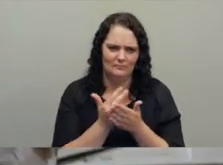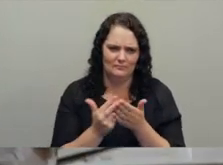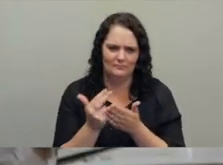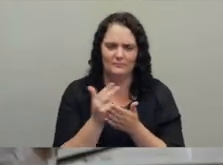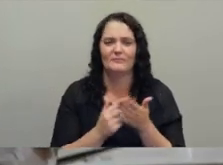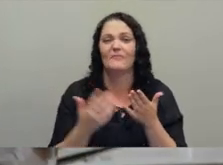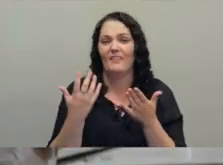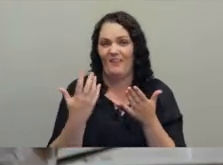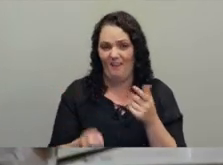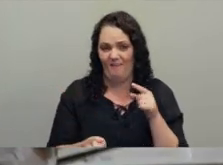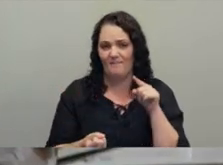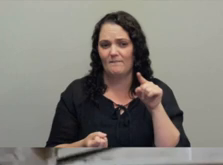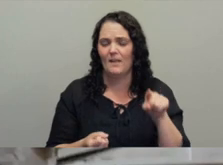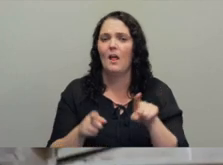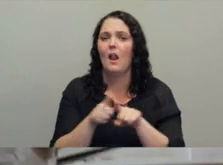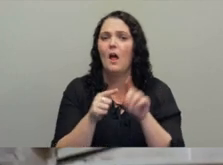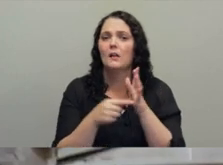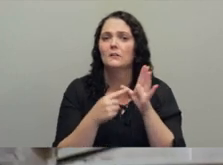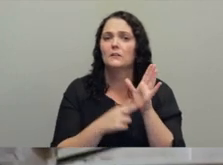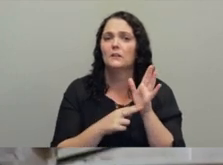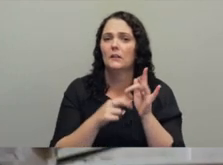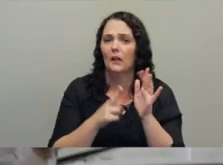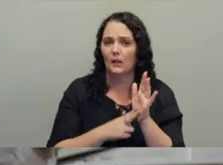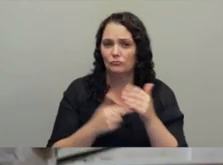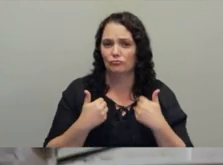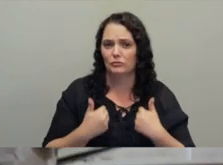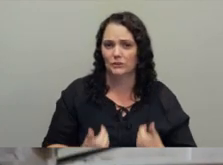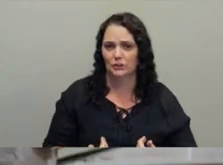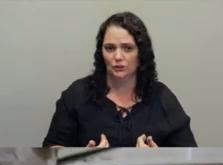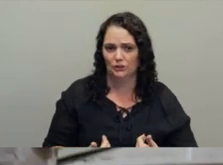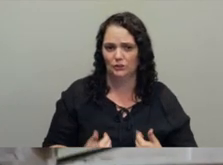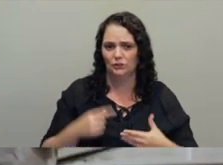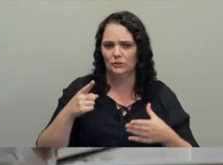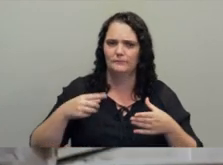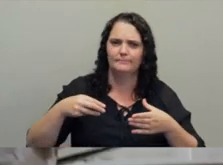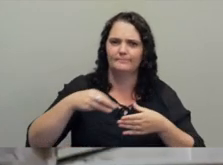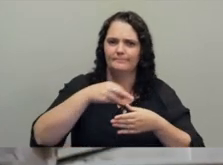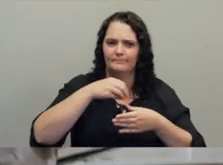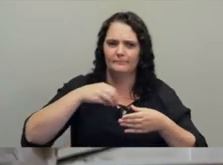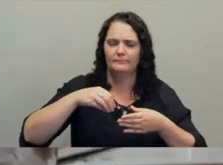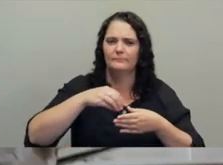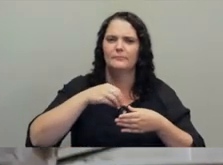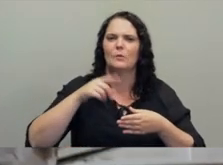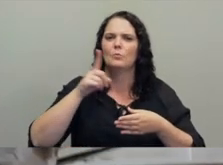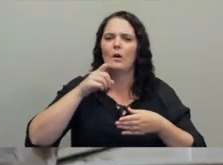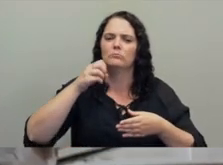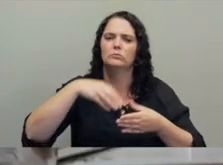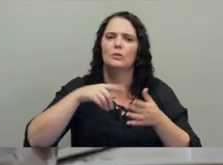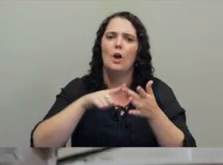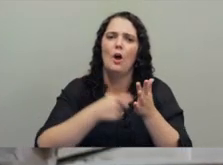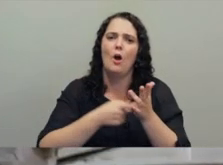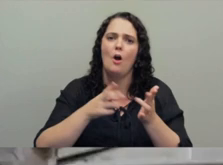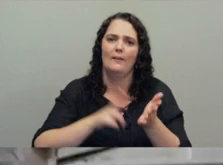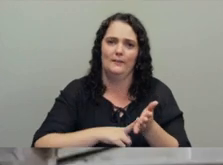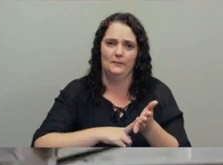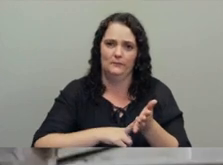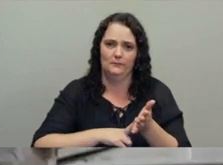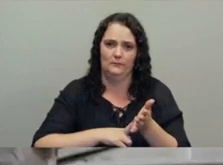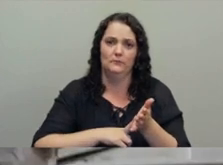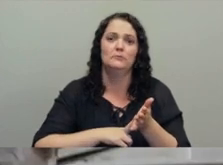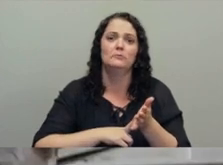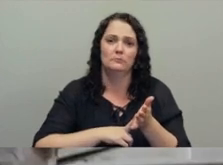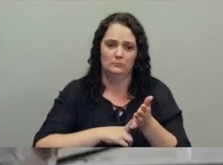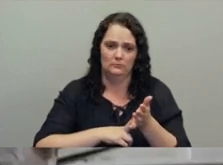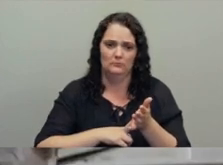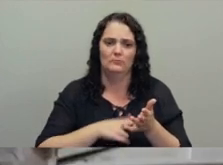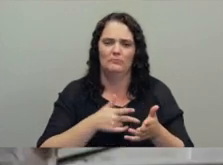a tannin-rich material like your tea, and then you mix something ferrous, iron, in with it. And the iron interacts with